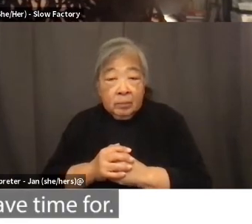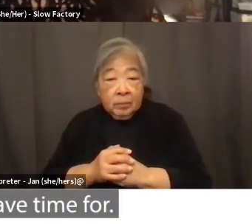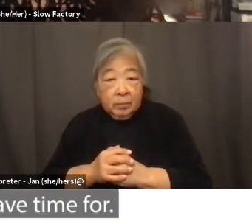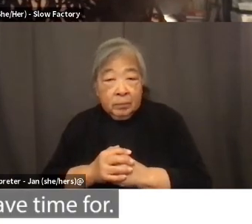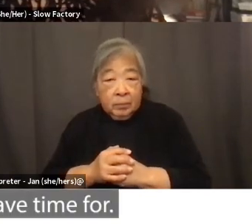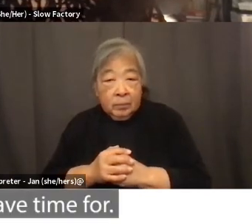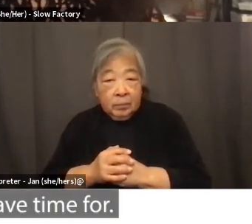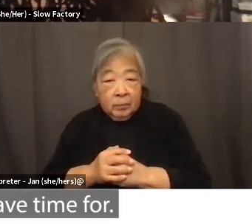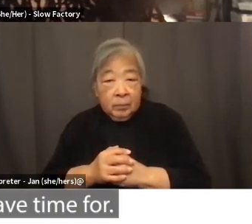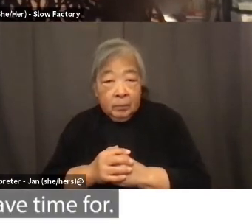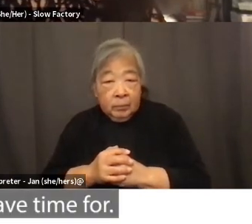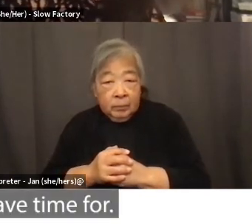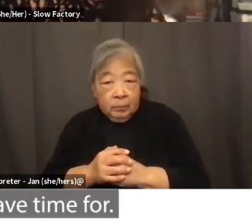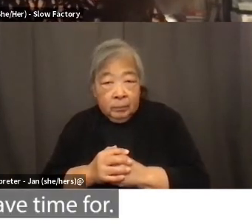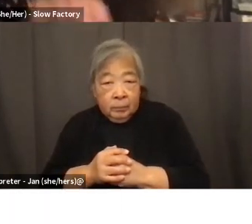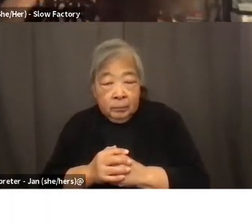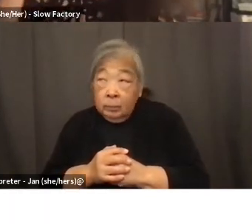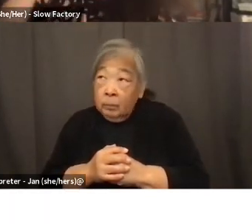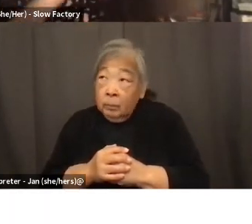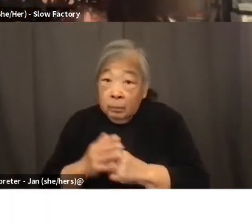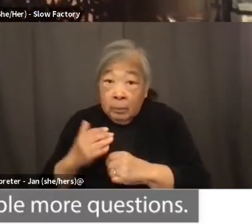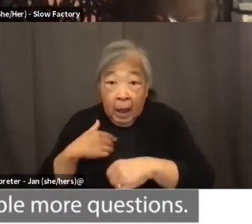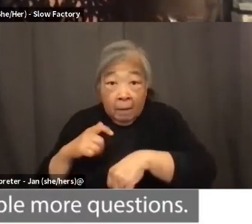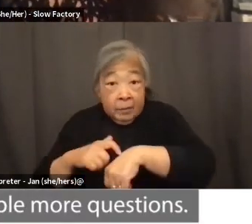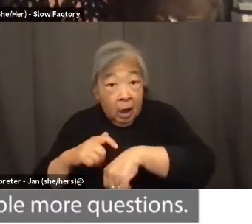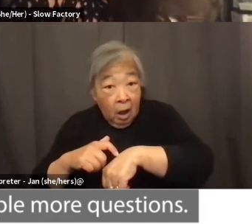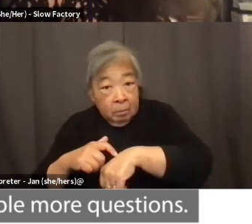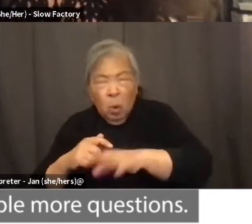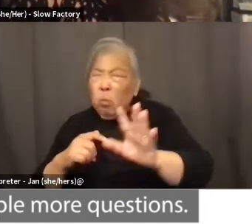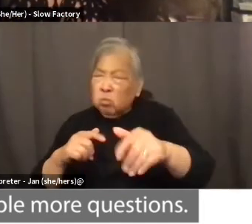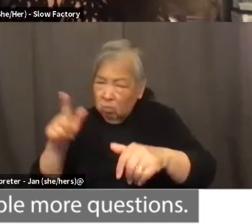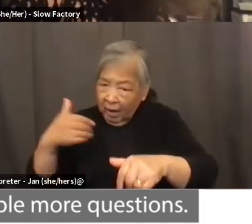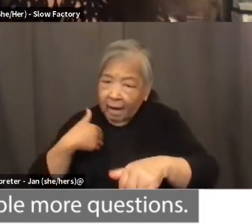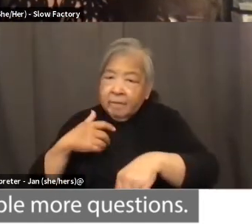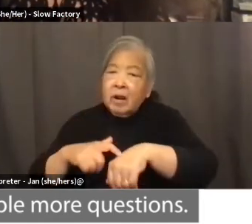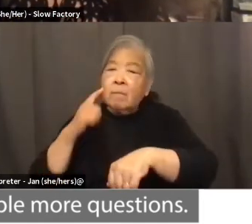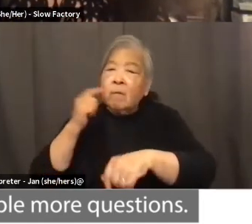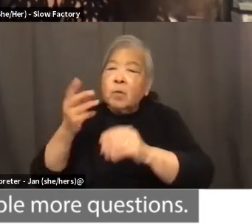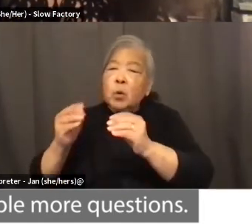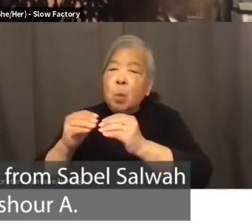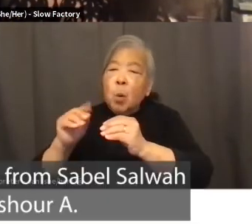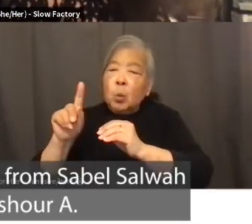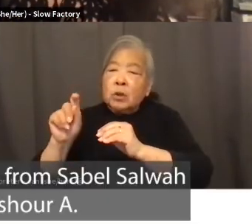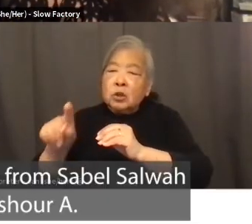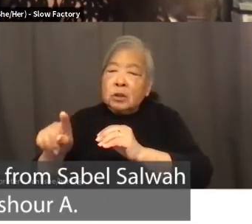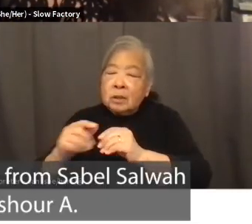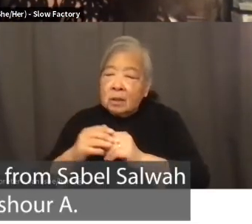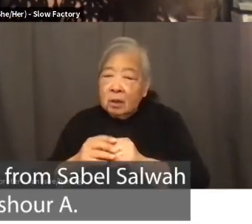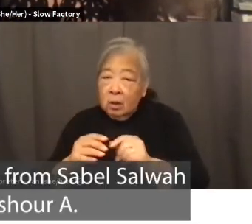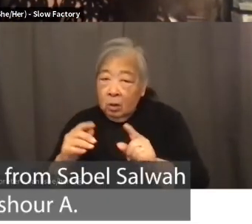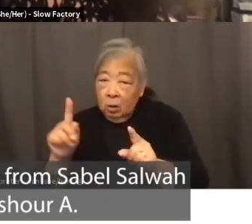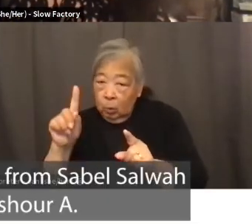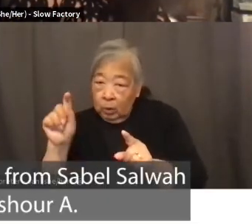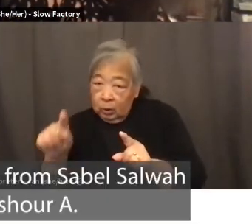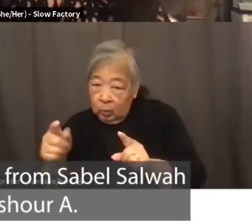See, do we have time for? We have time for a couple more questions. There's a question here from